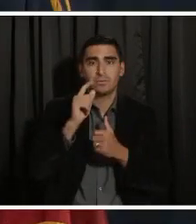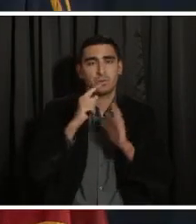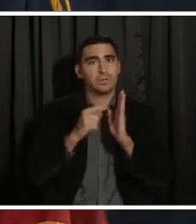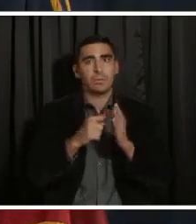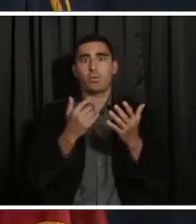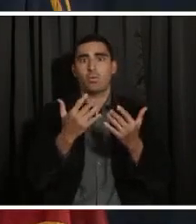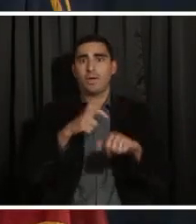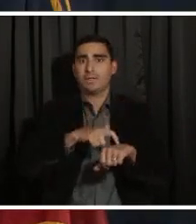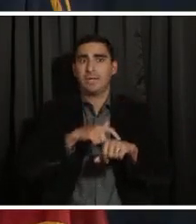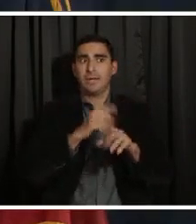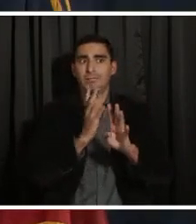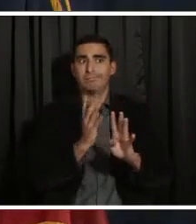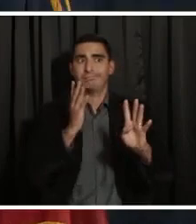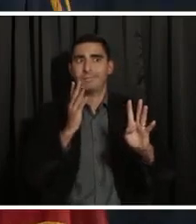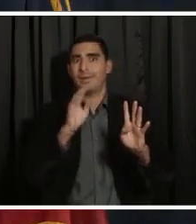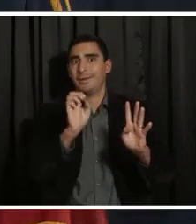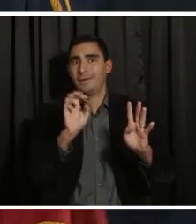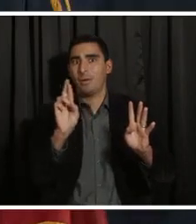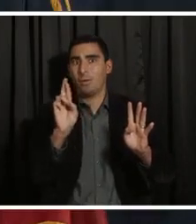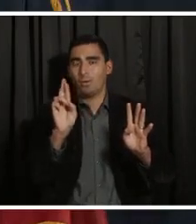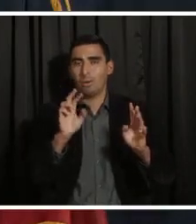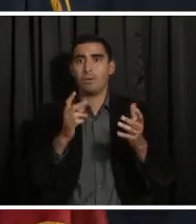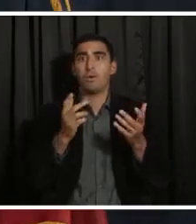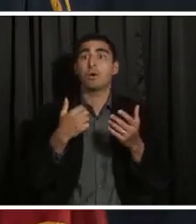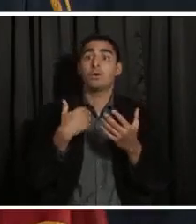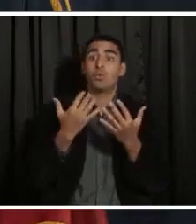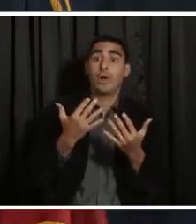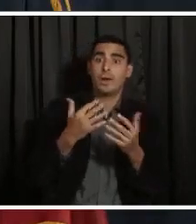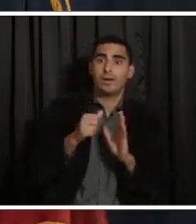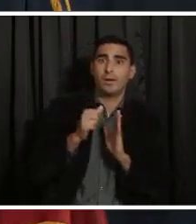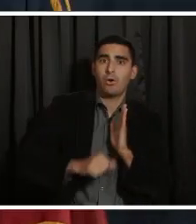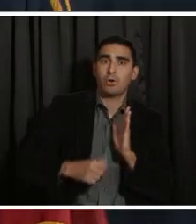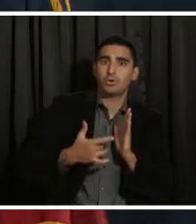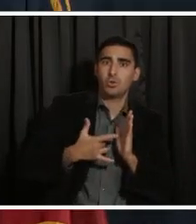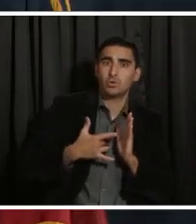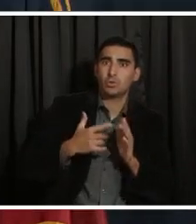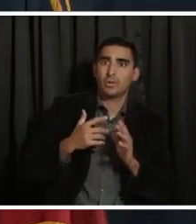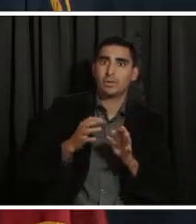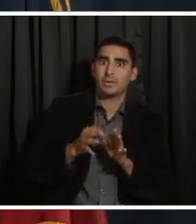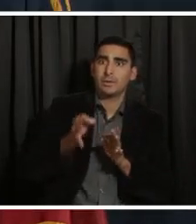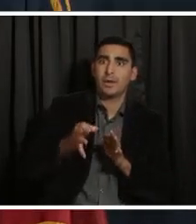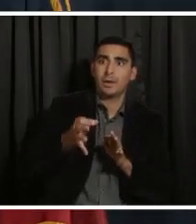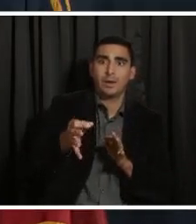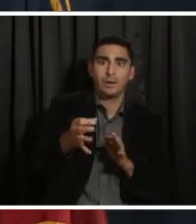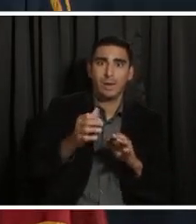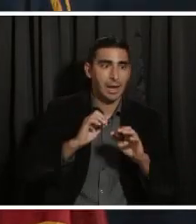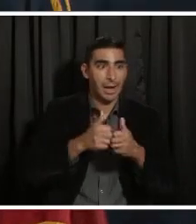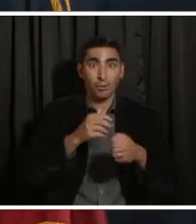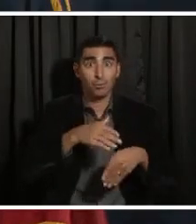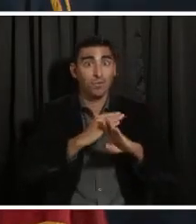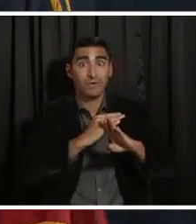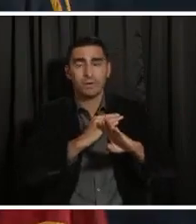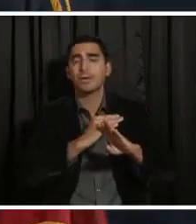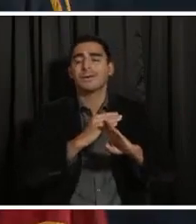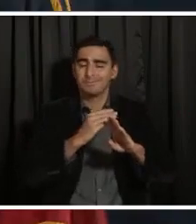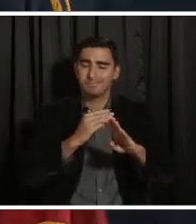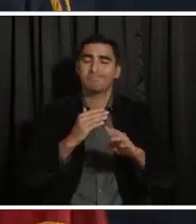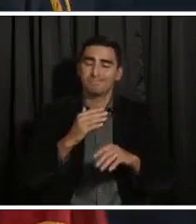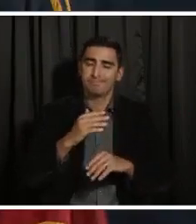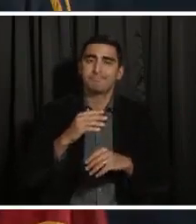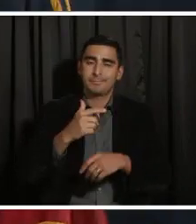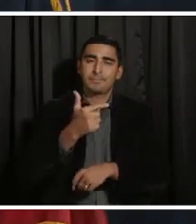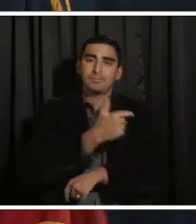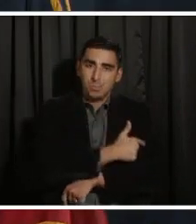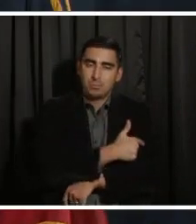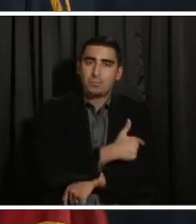ER, avoid having to have a heart surgery delayed. And that simple action is to get vaccinated, get protected, and get the booster